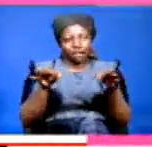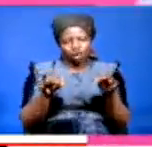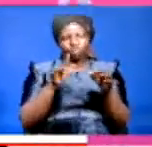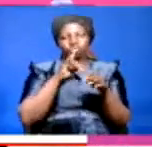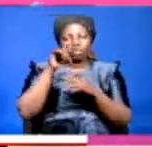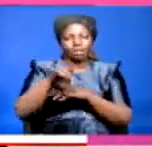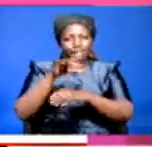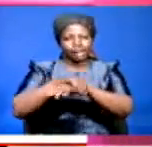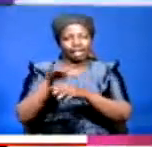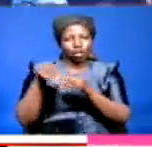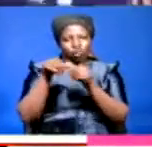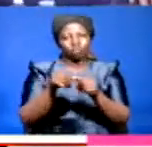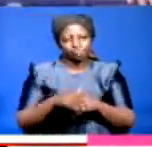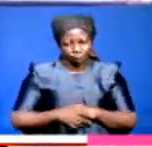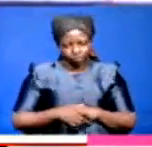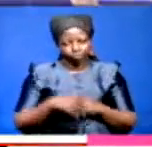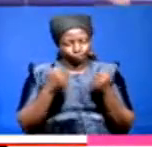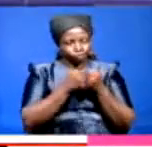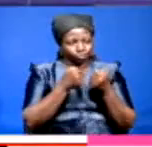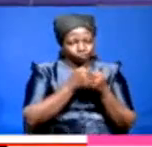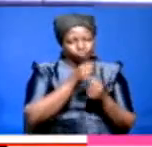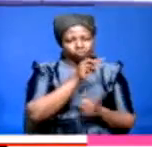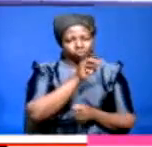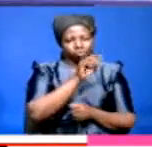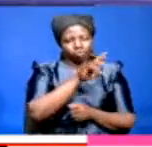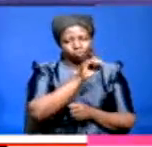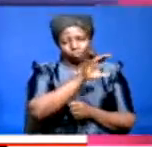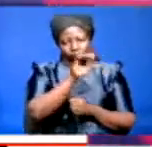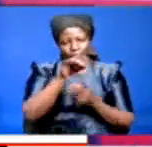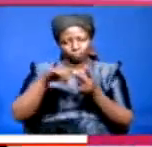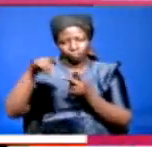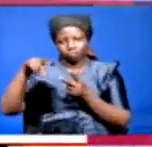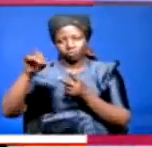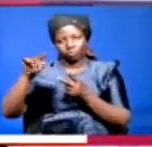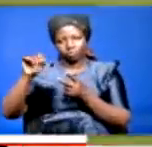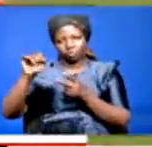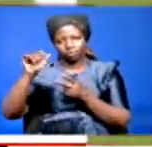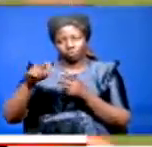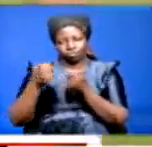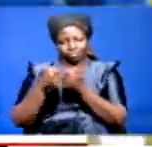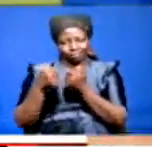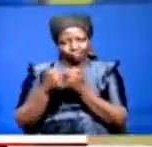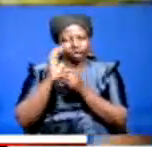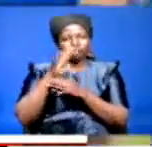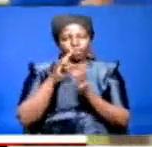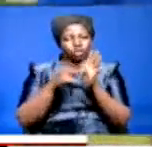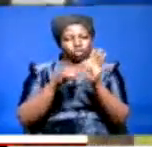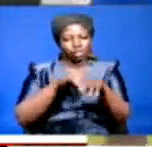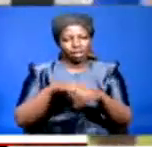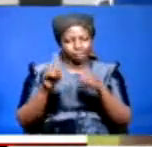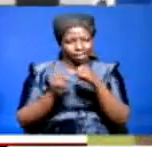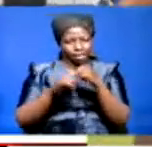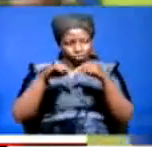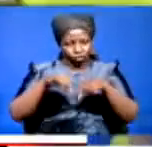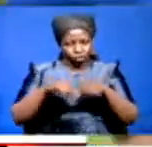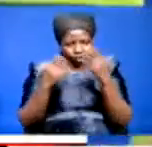The match between Morocco and Portugal will be broadcast live on KBC Channel 1 from 6 p.m. Later tonight, holders France